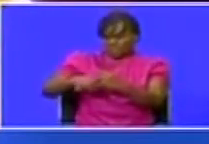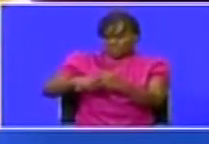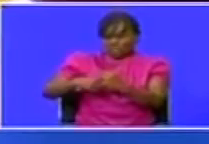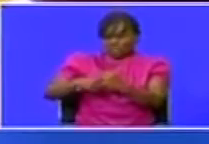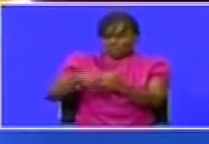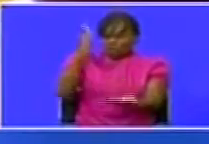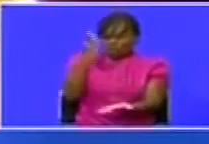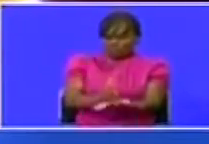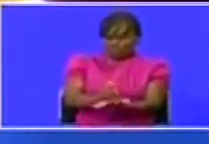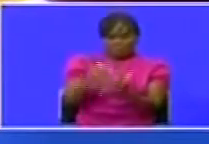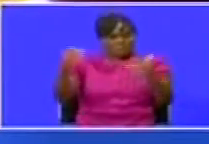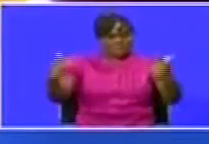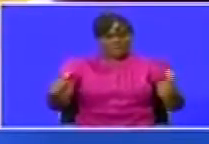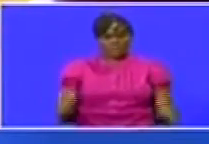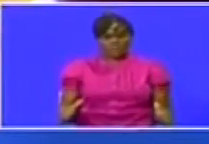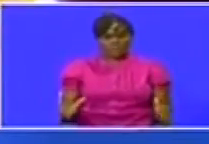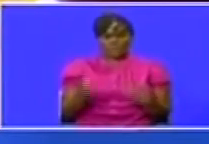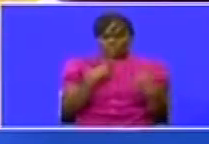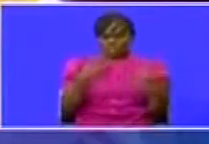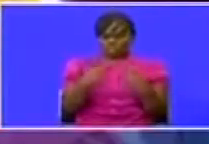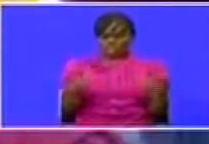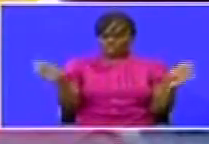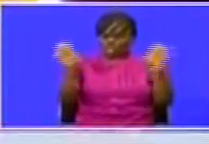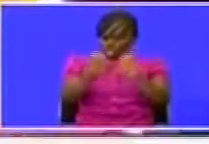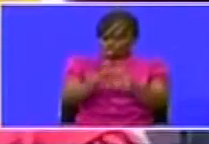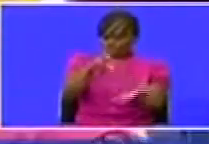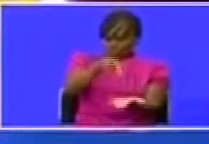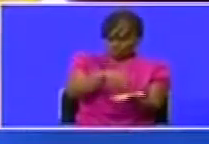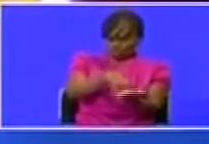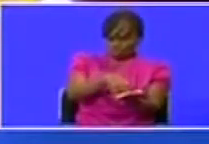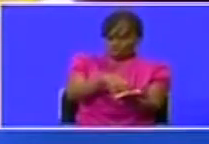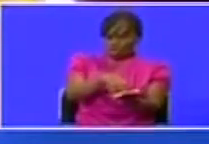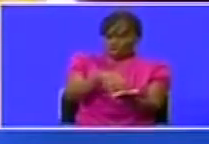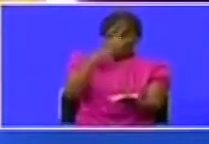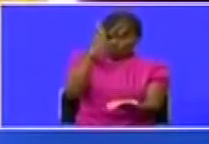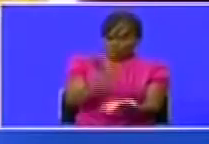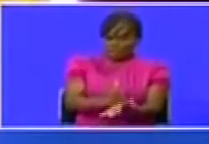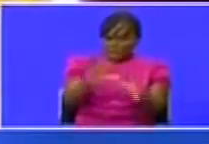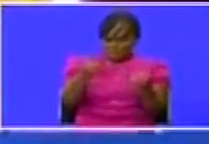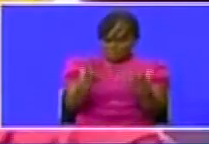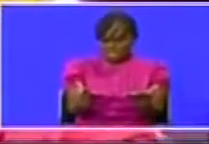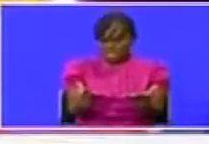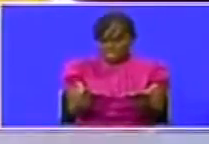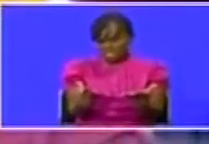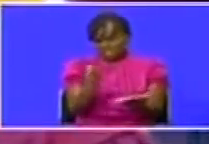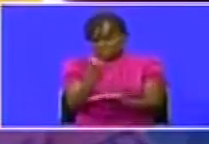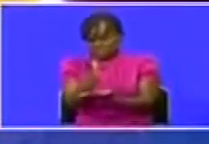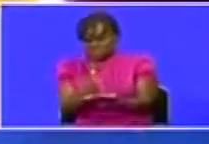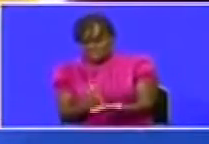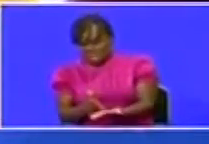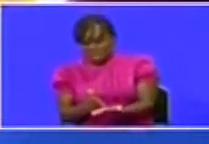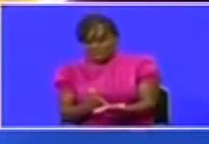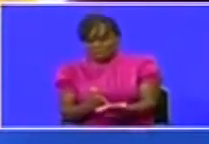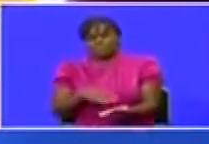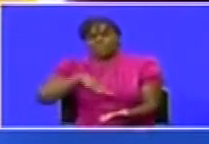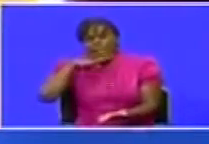closed. And as when I talk about the closed cases are that we've been able to establish that either some of them have passed